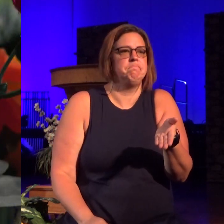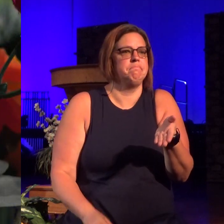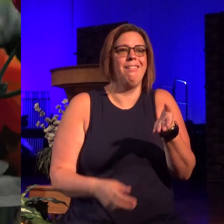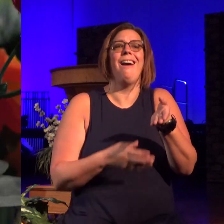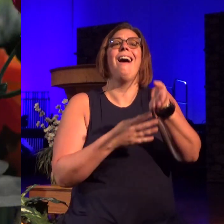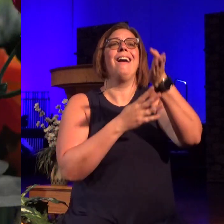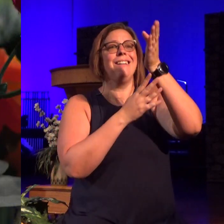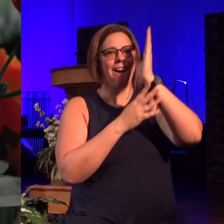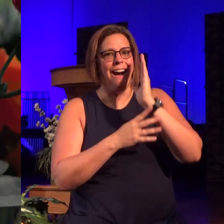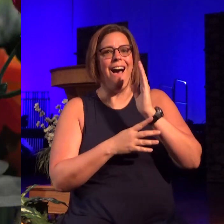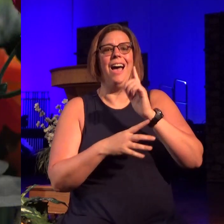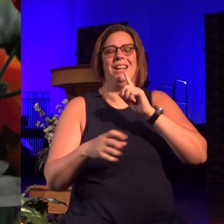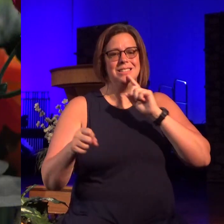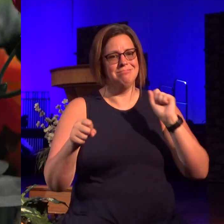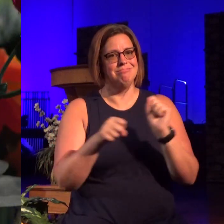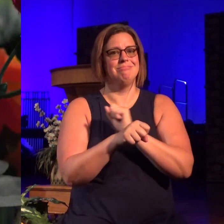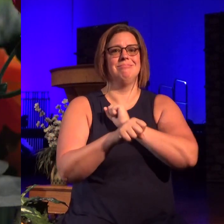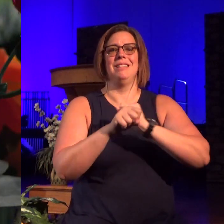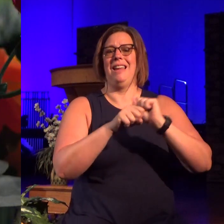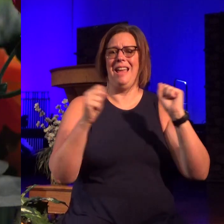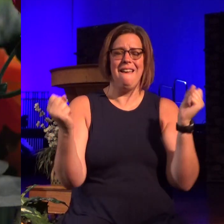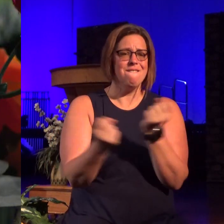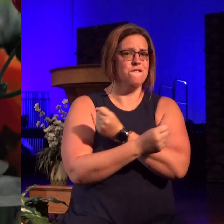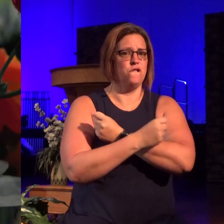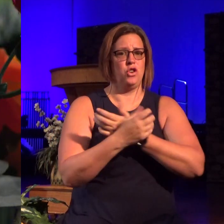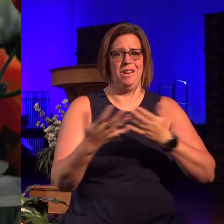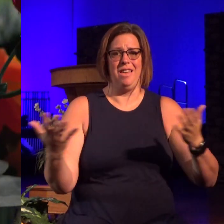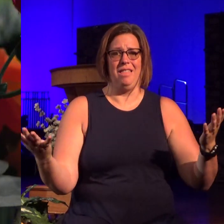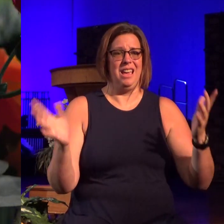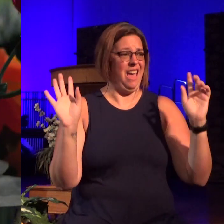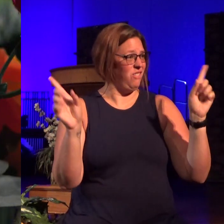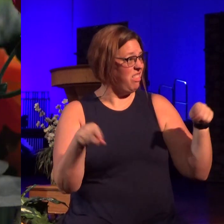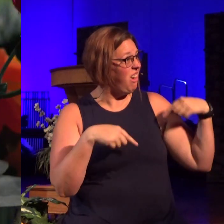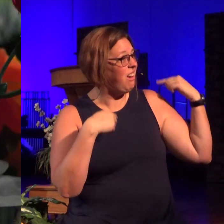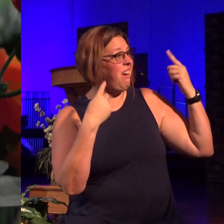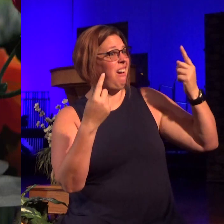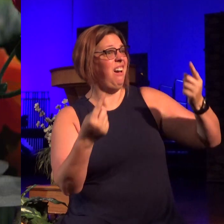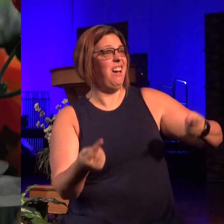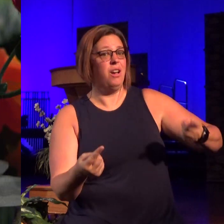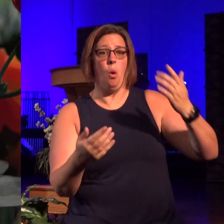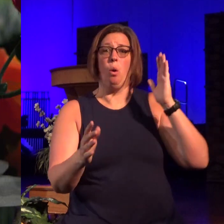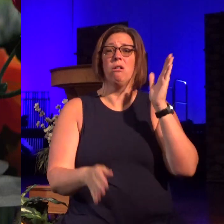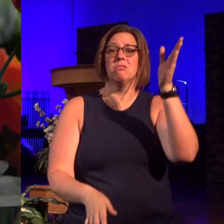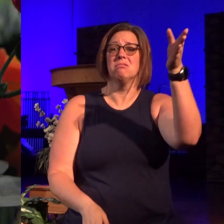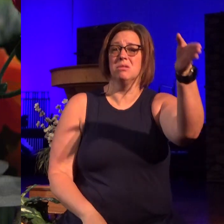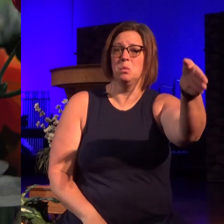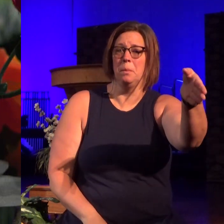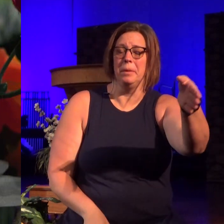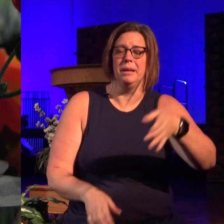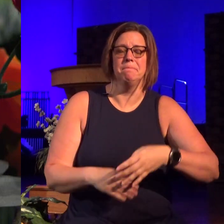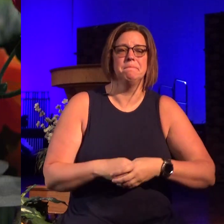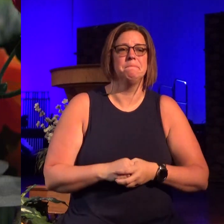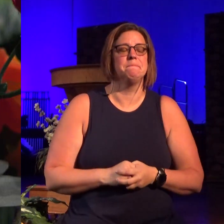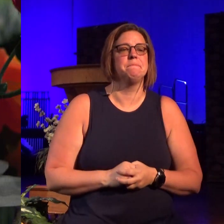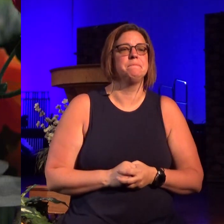that is, all that has been, and all that is yet to be.